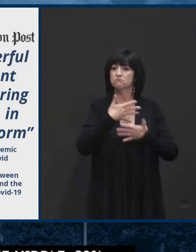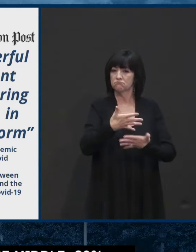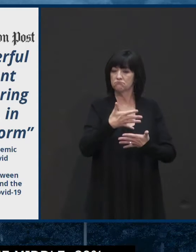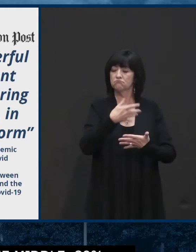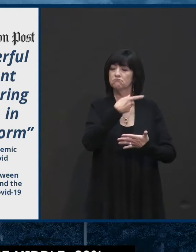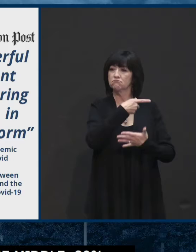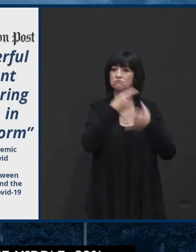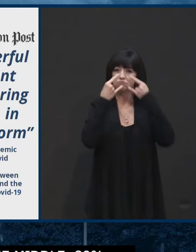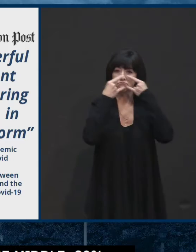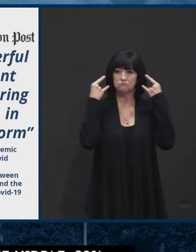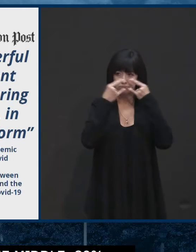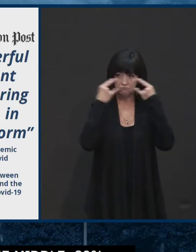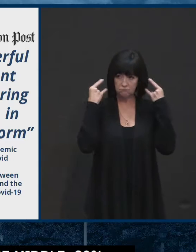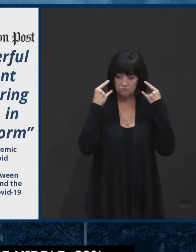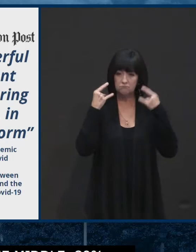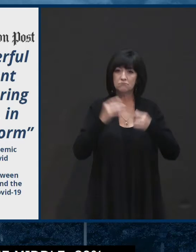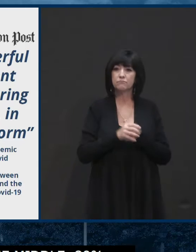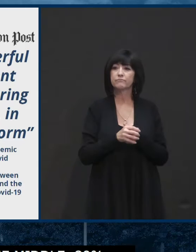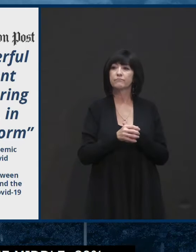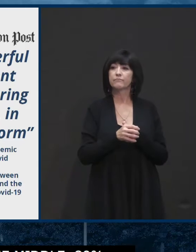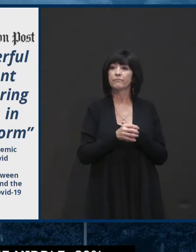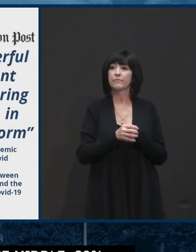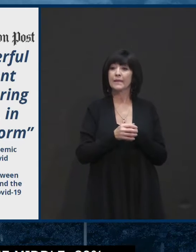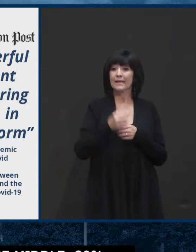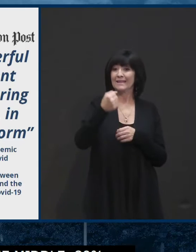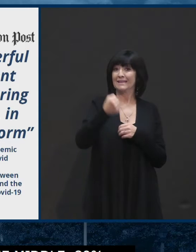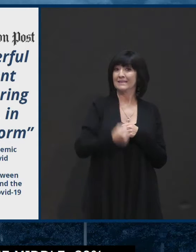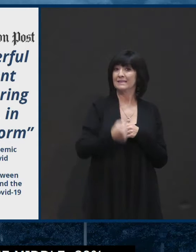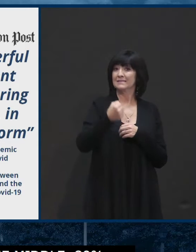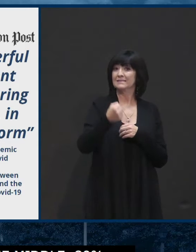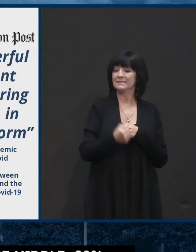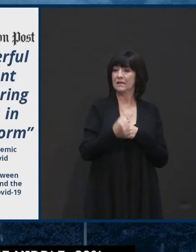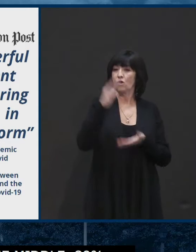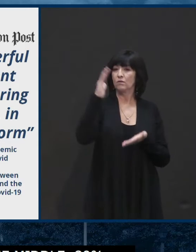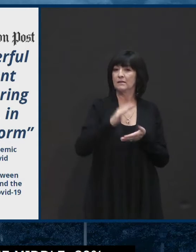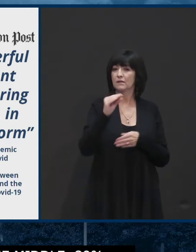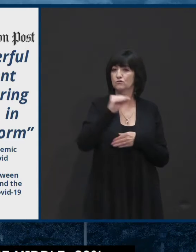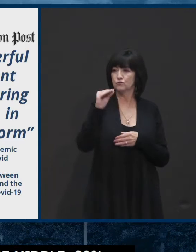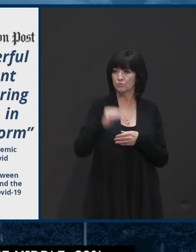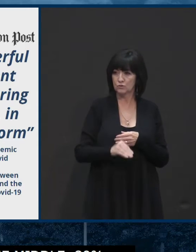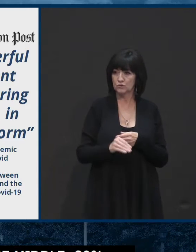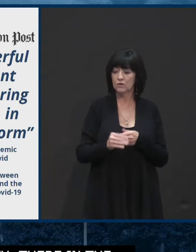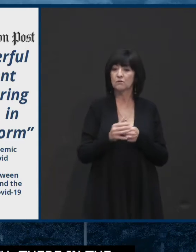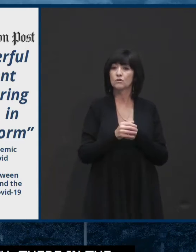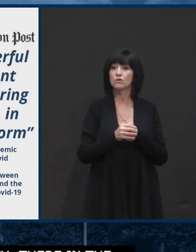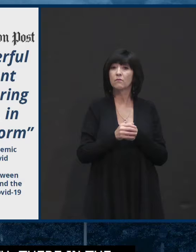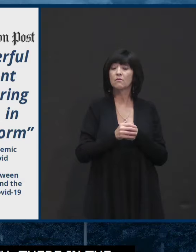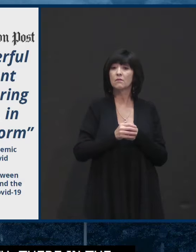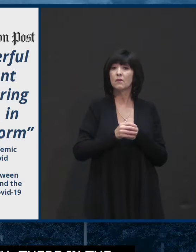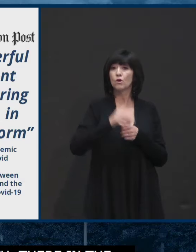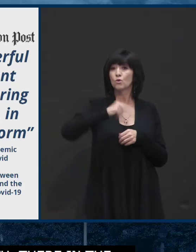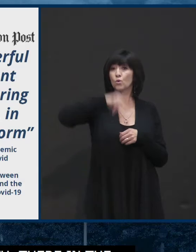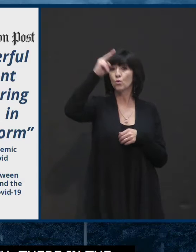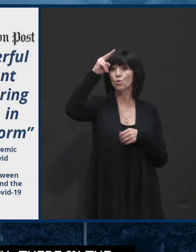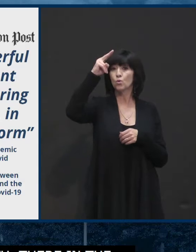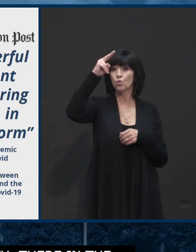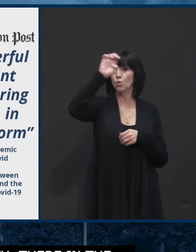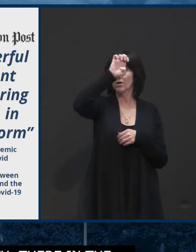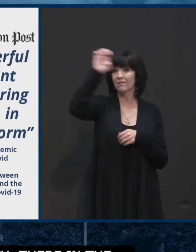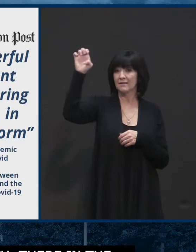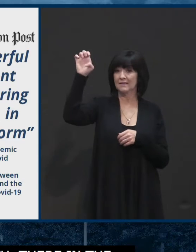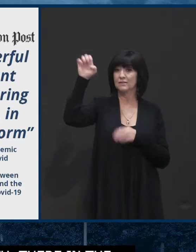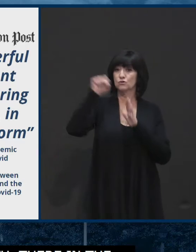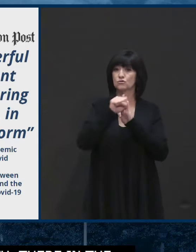And the South, they're in the middle with the Midwest, and then the northeastern states, higher levels